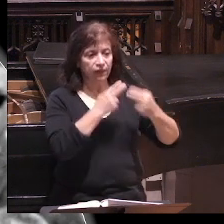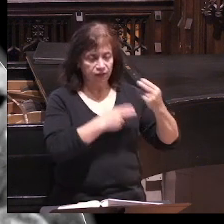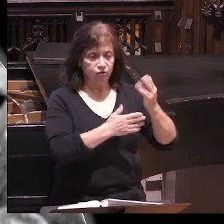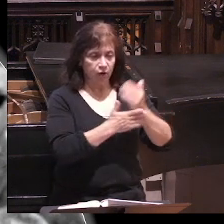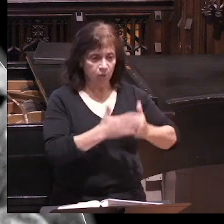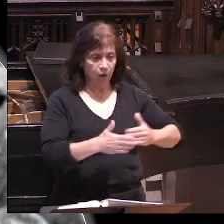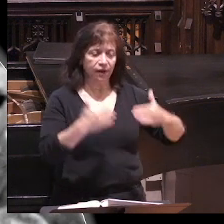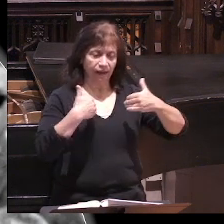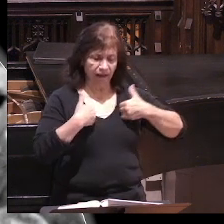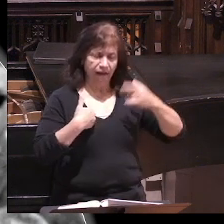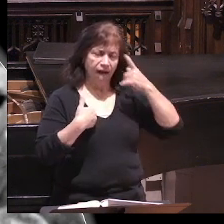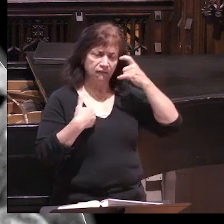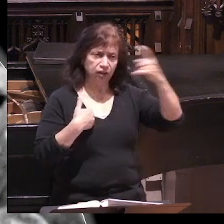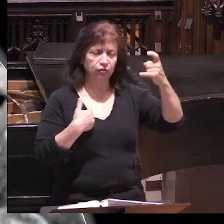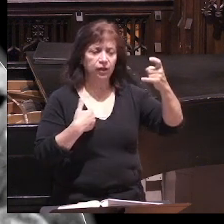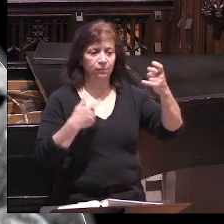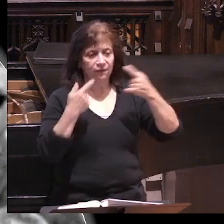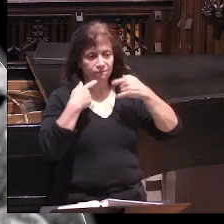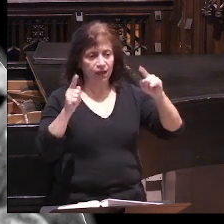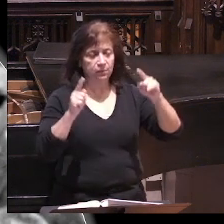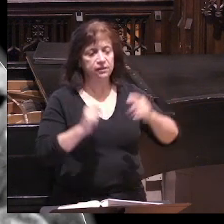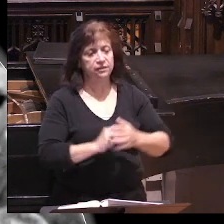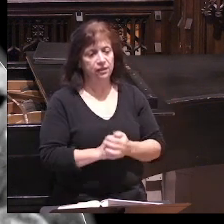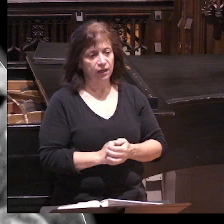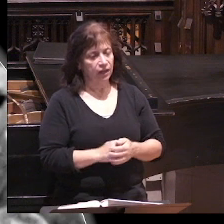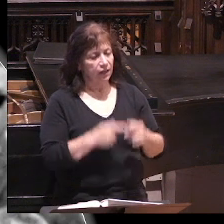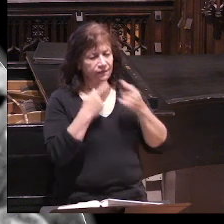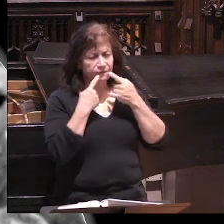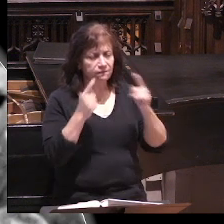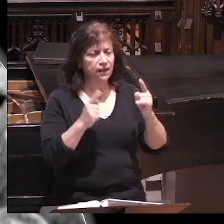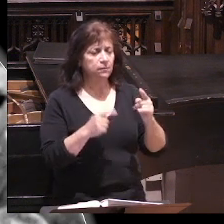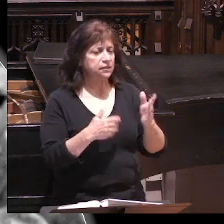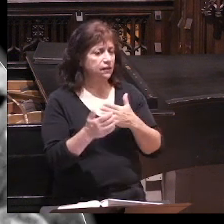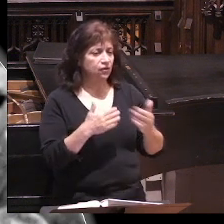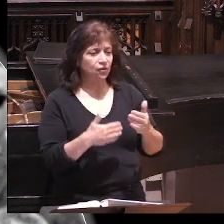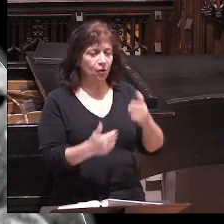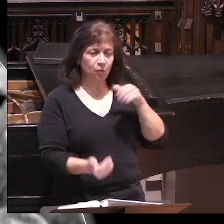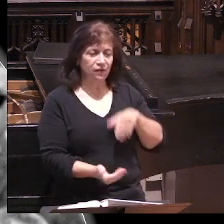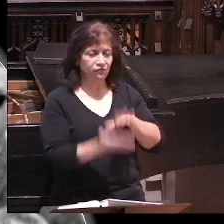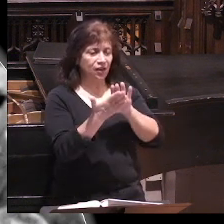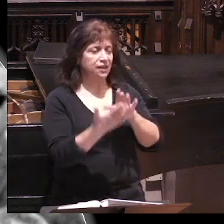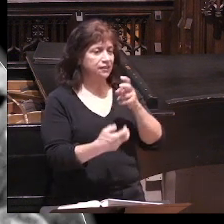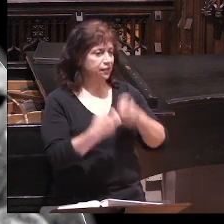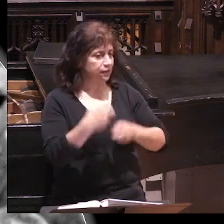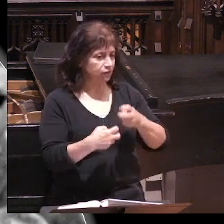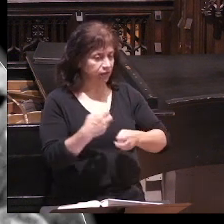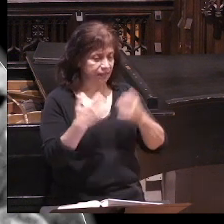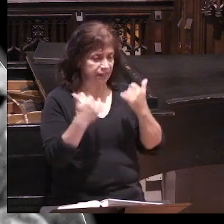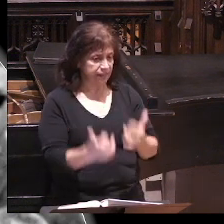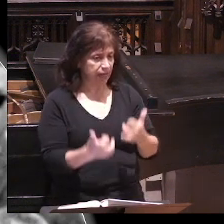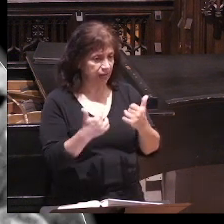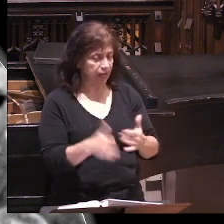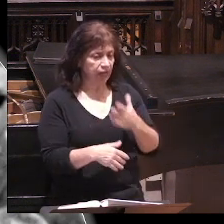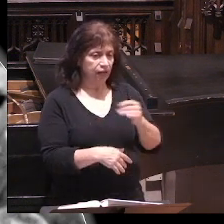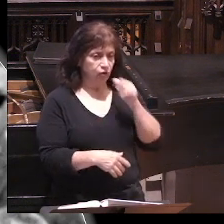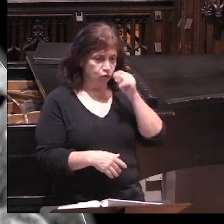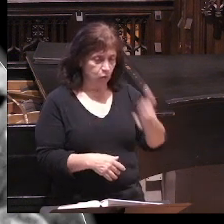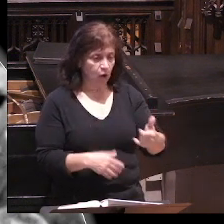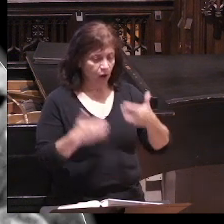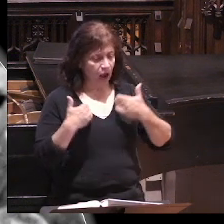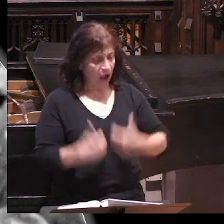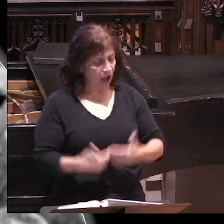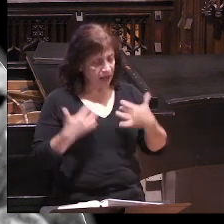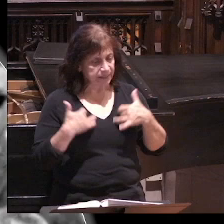historic section that famously begins. And so even though we face the difficulties of today and tomorrow,